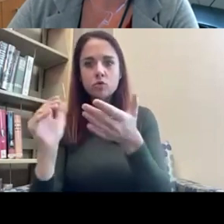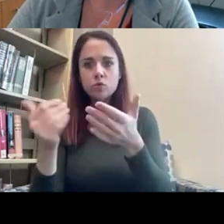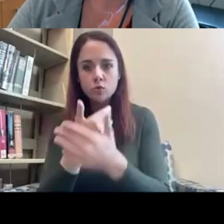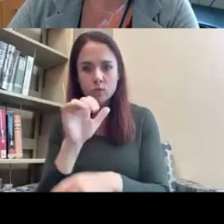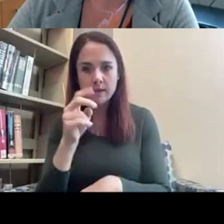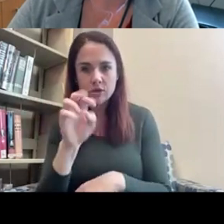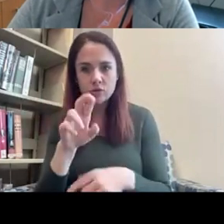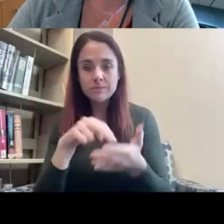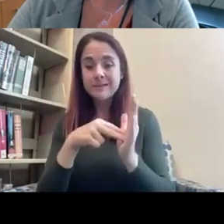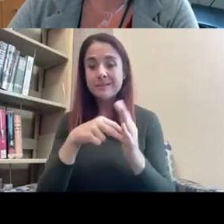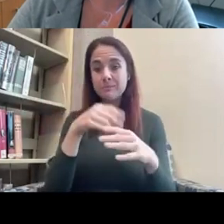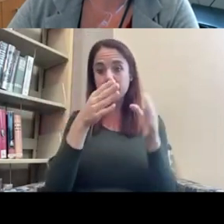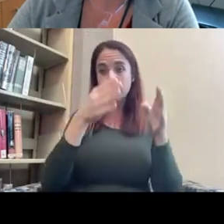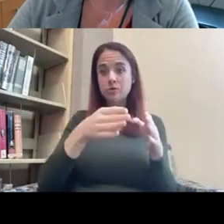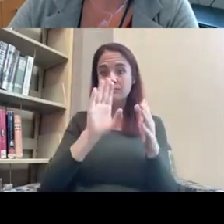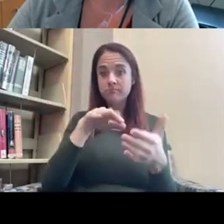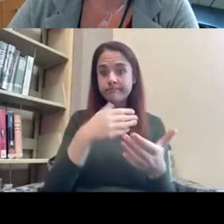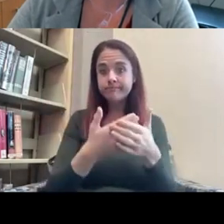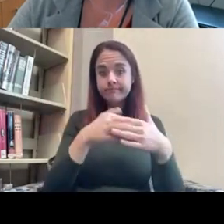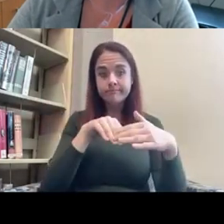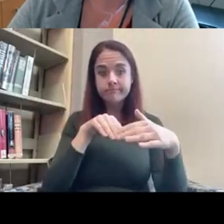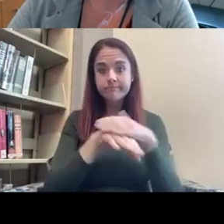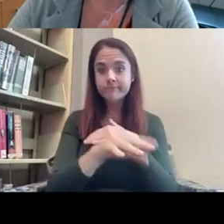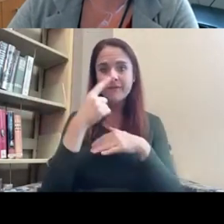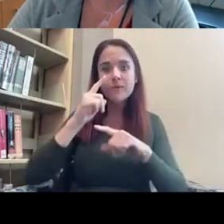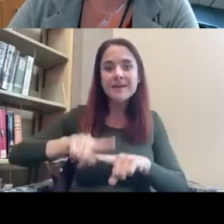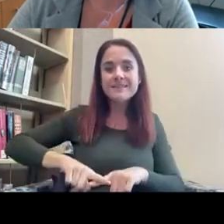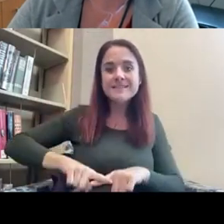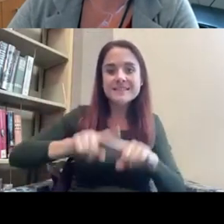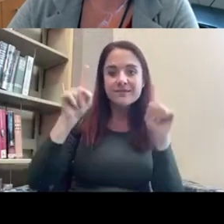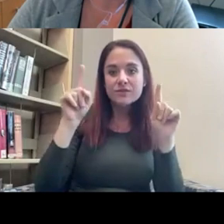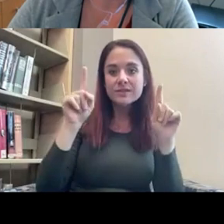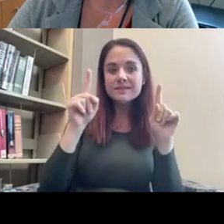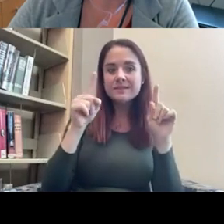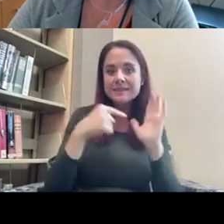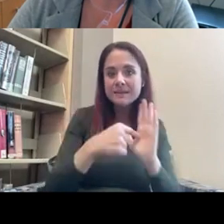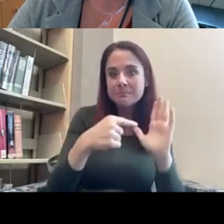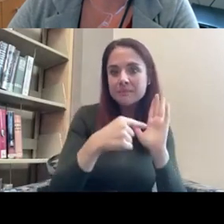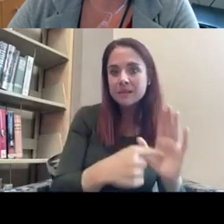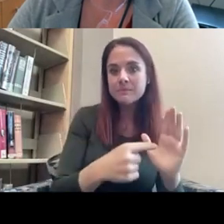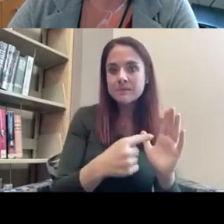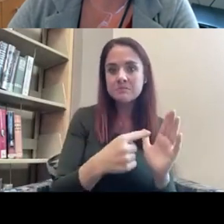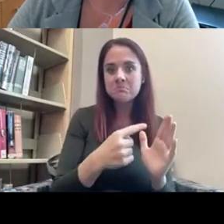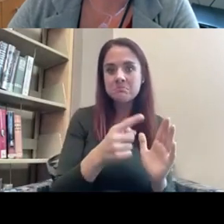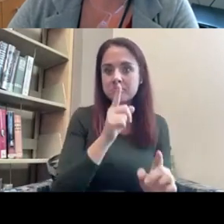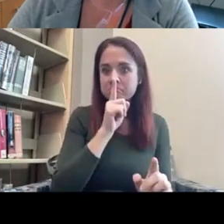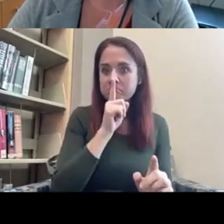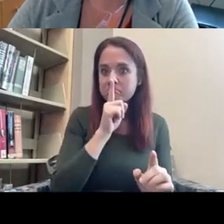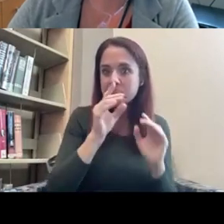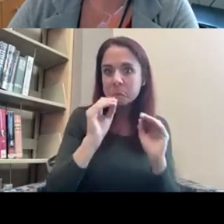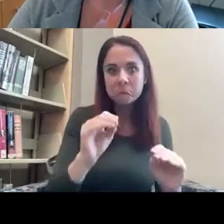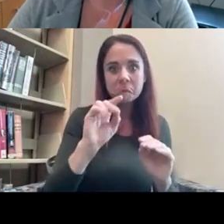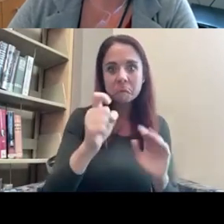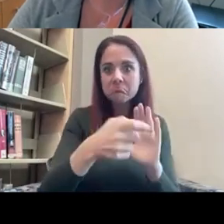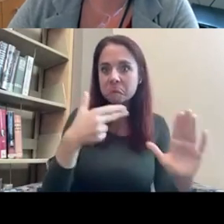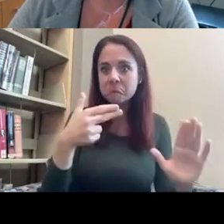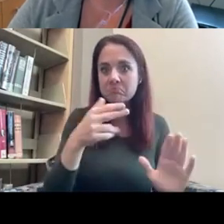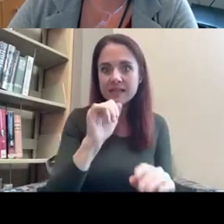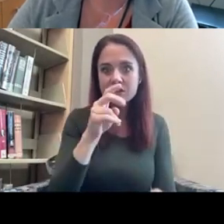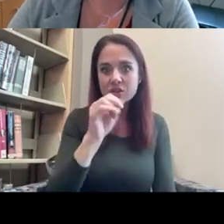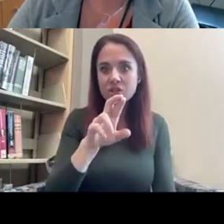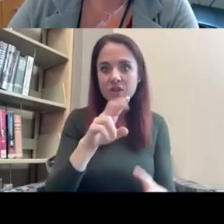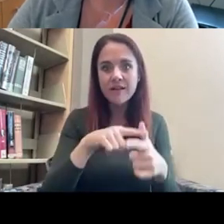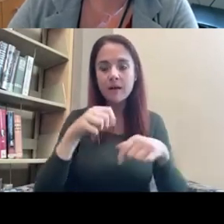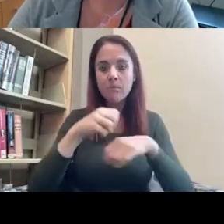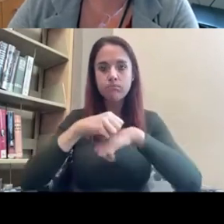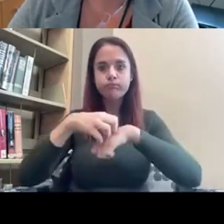in for a different set of symptoms, never having a diagnosis of the cancer, and a mass is